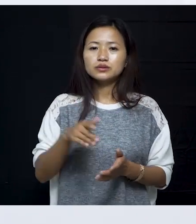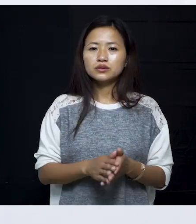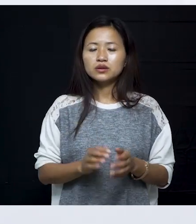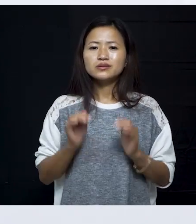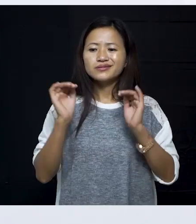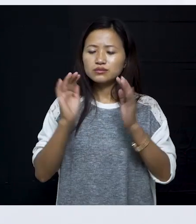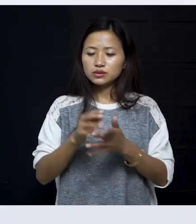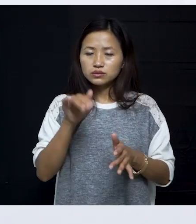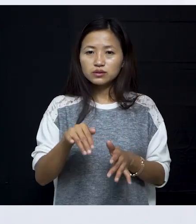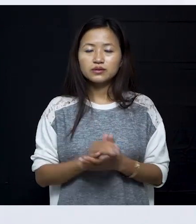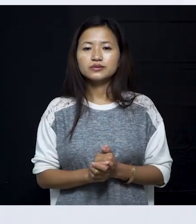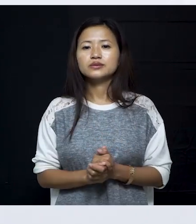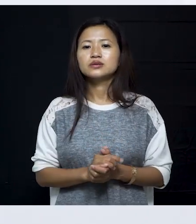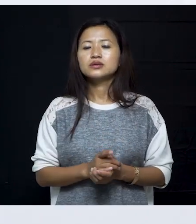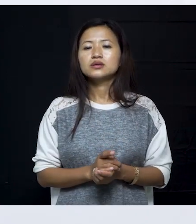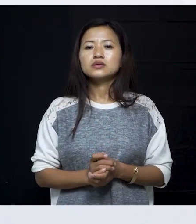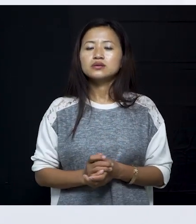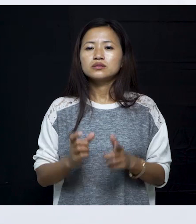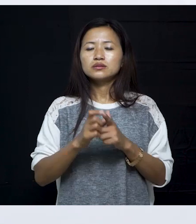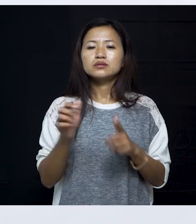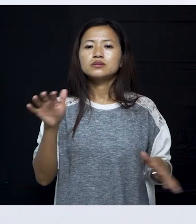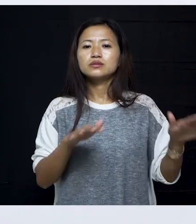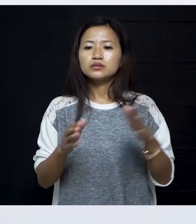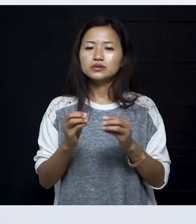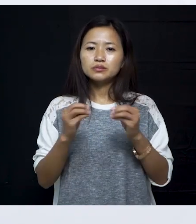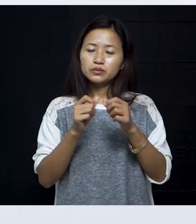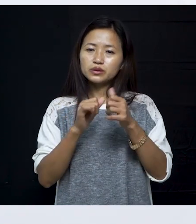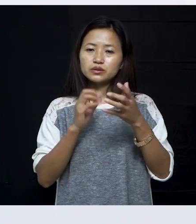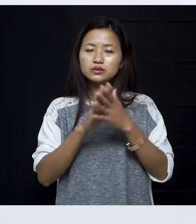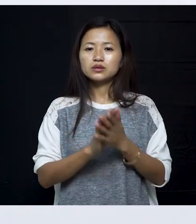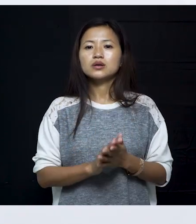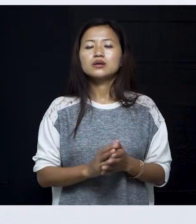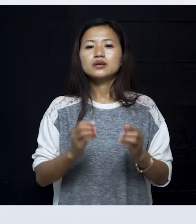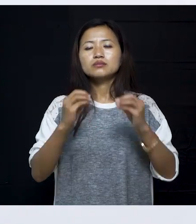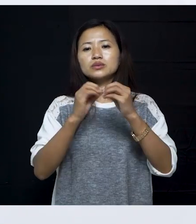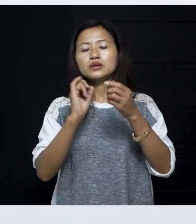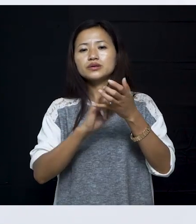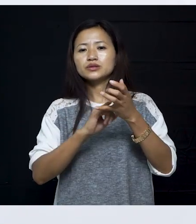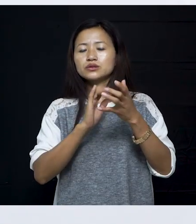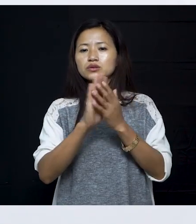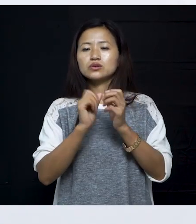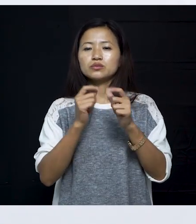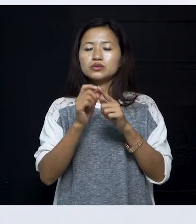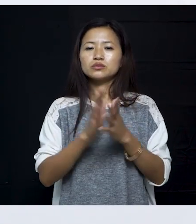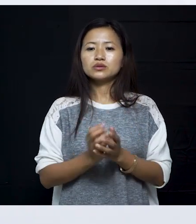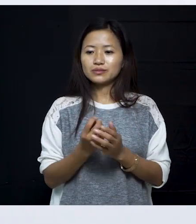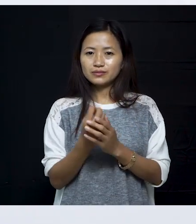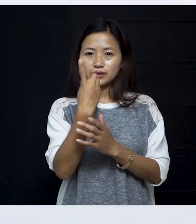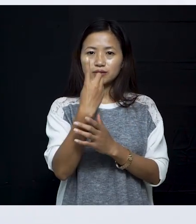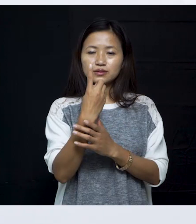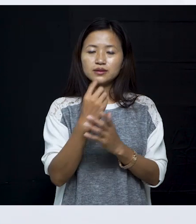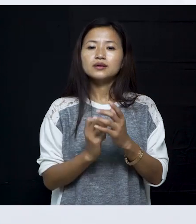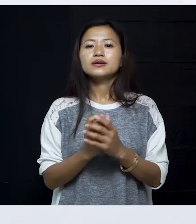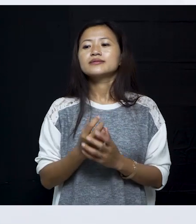here, let's say the drama is supposed to be based on the Bishop's Candlesticks. Now, what do you need? You need some actors